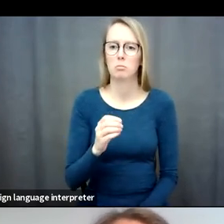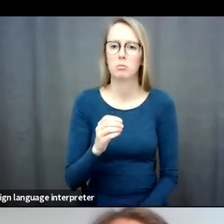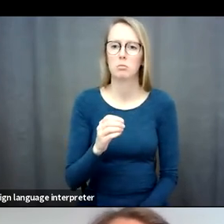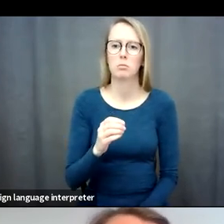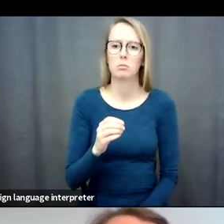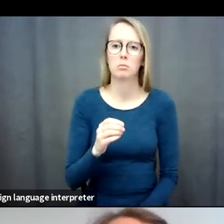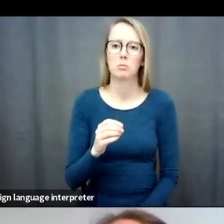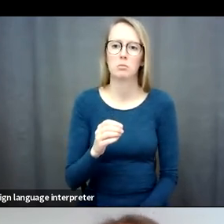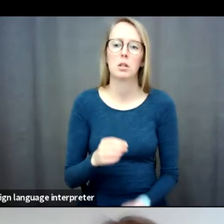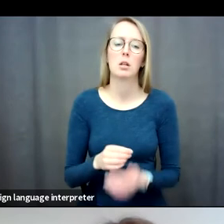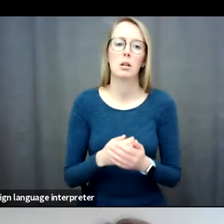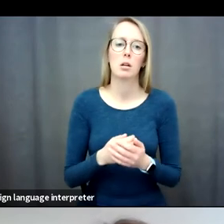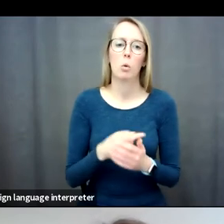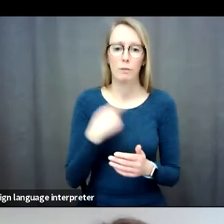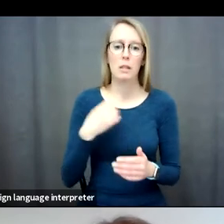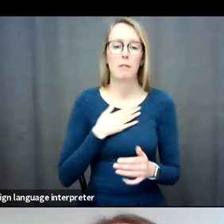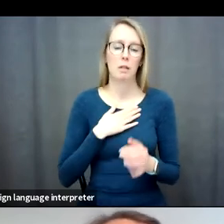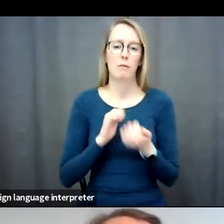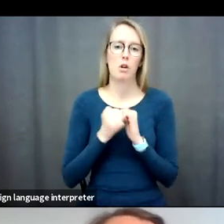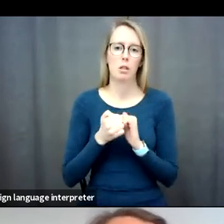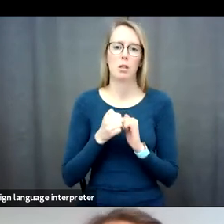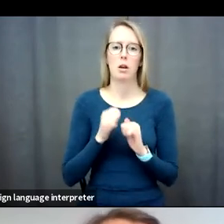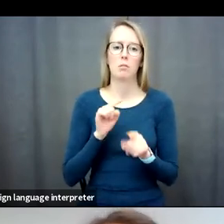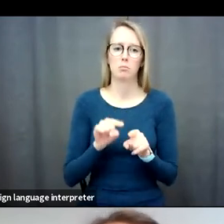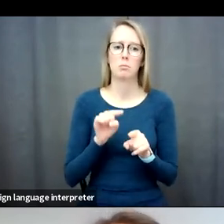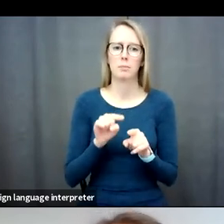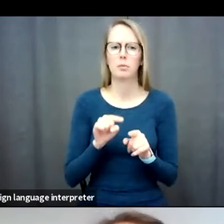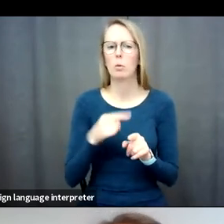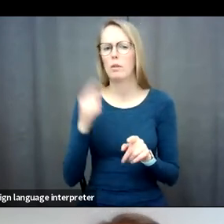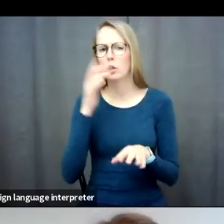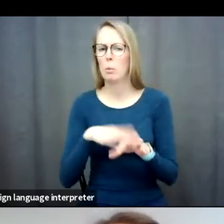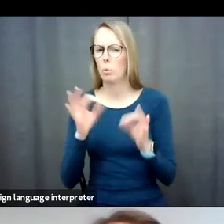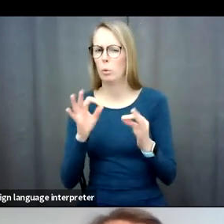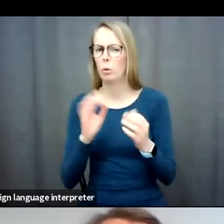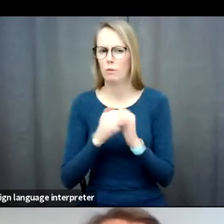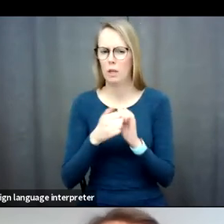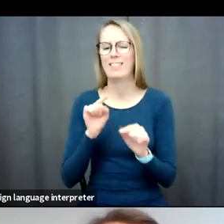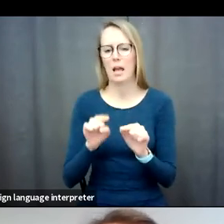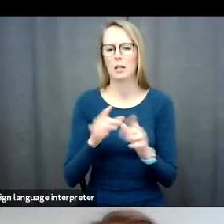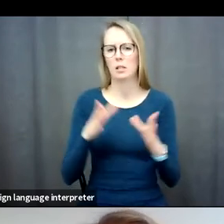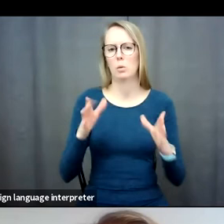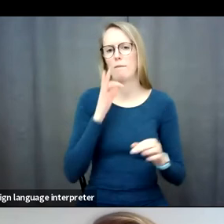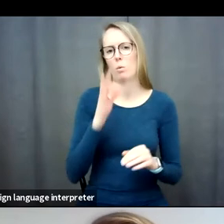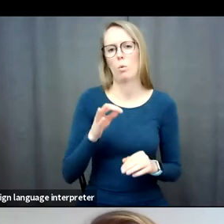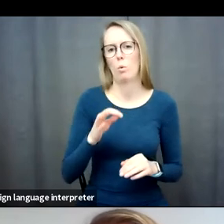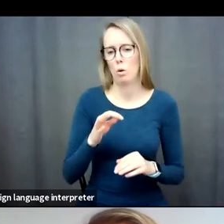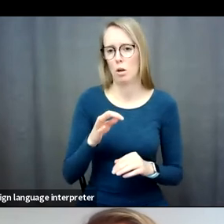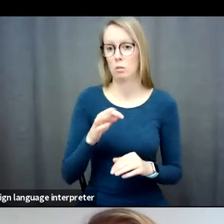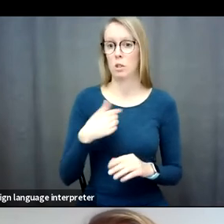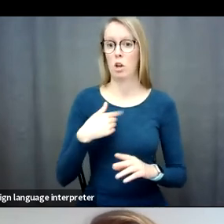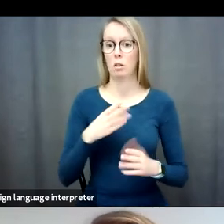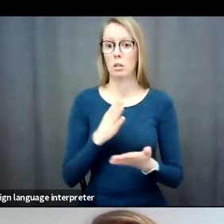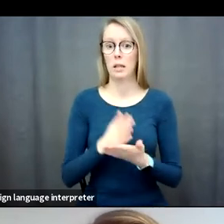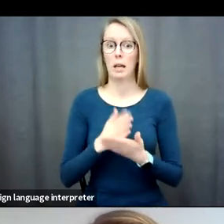into account. And we wanted to change that. And I think, how can we change that? That is the big question, because I'm sure that